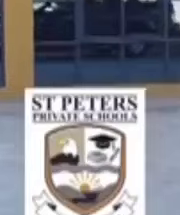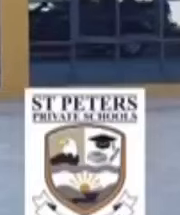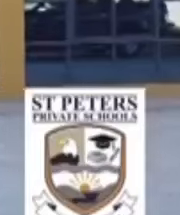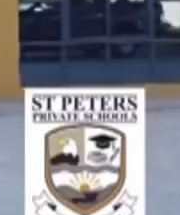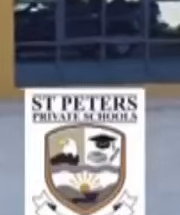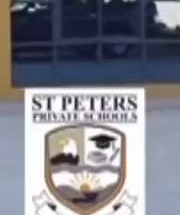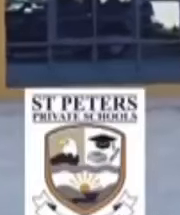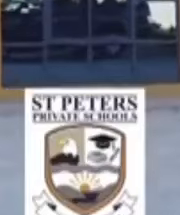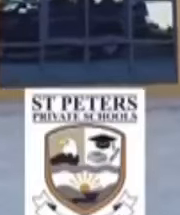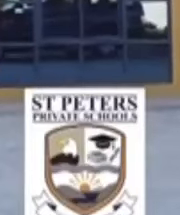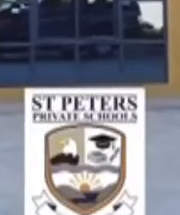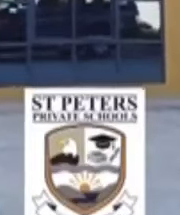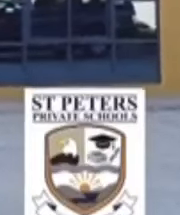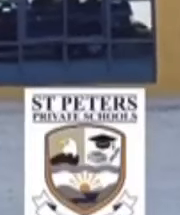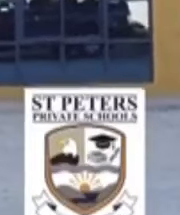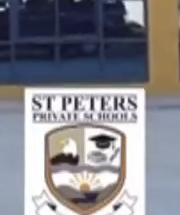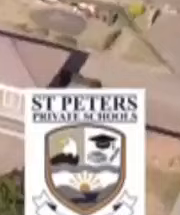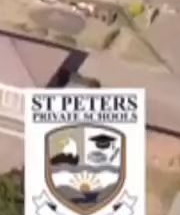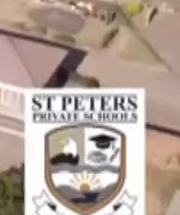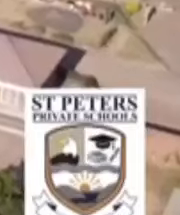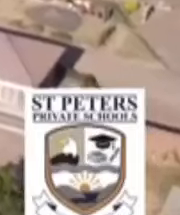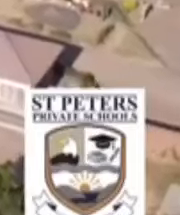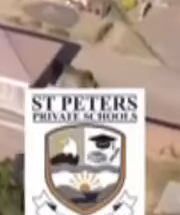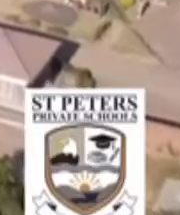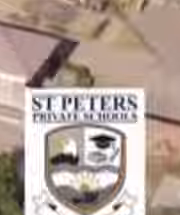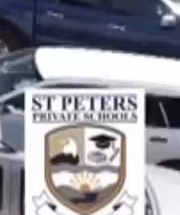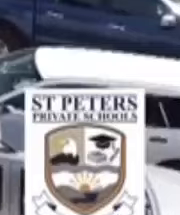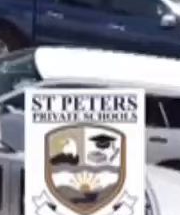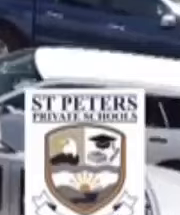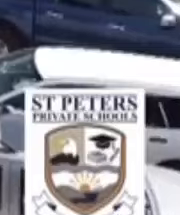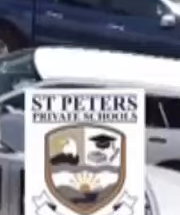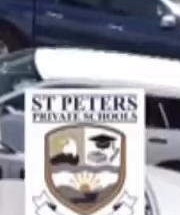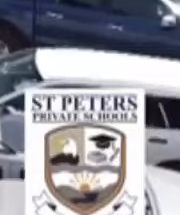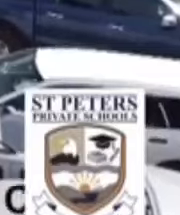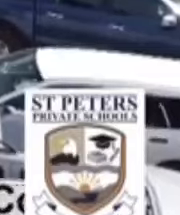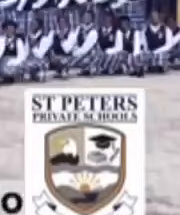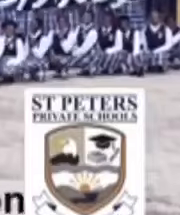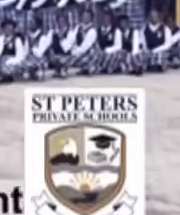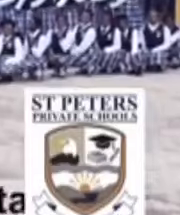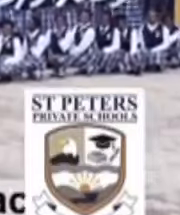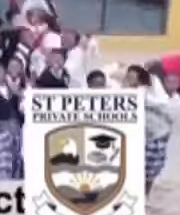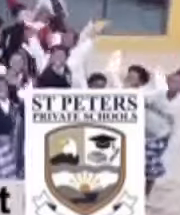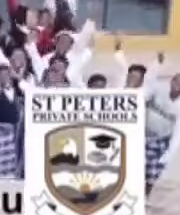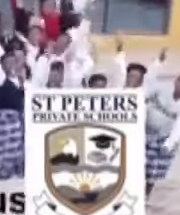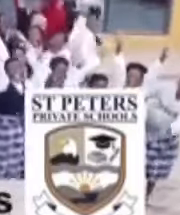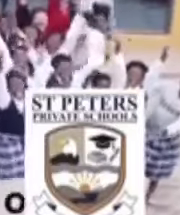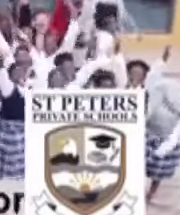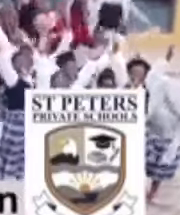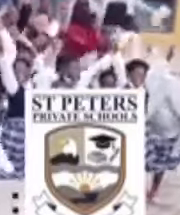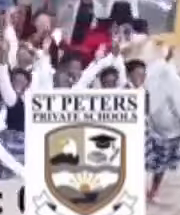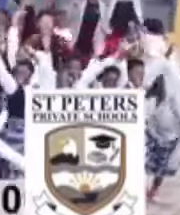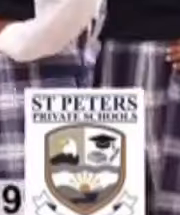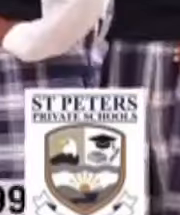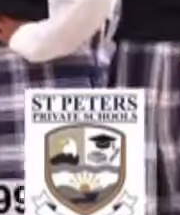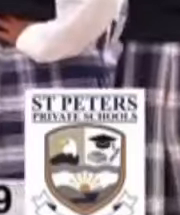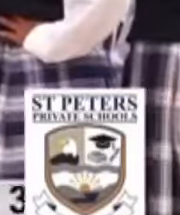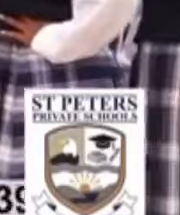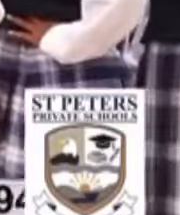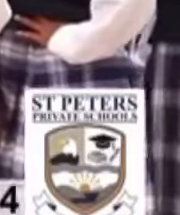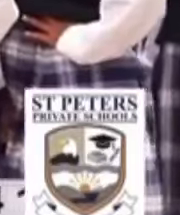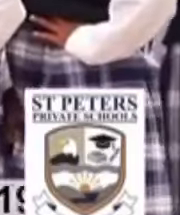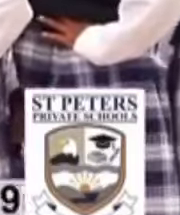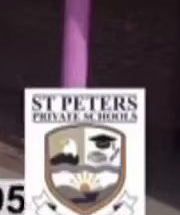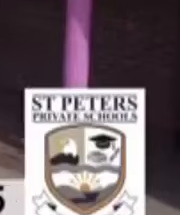schools under St. Peter's Private Schools. We have a primary school, boys' secondary school, and a girls' secondary school at your